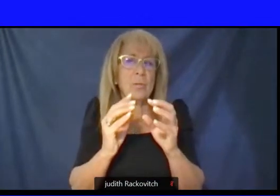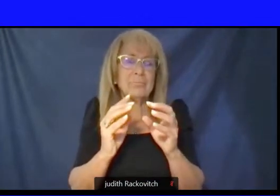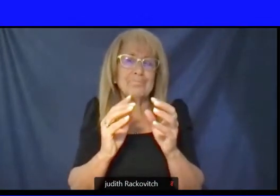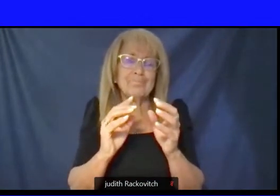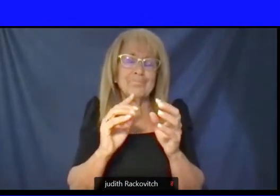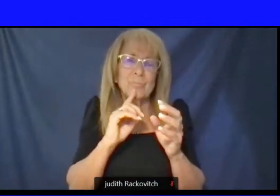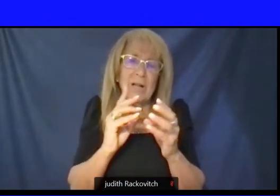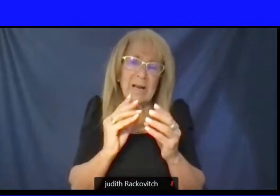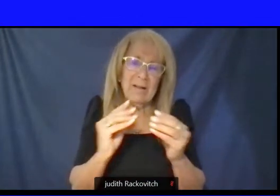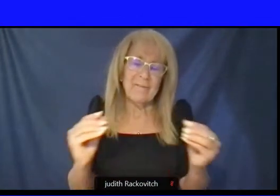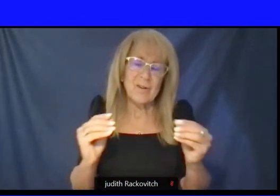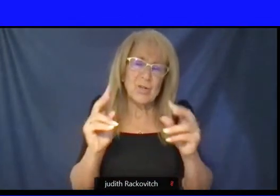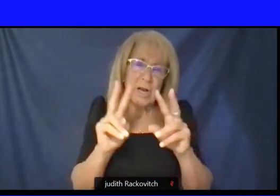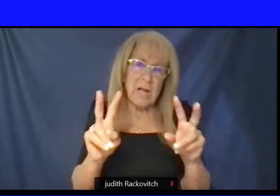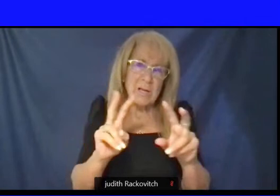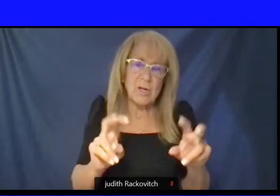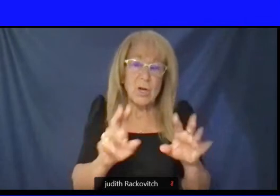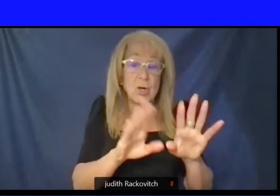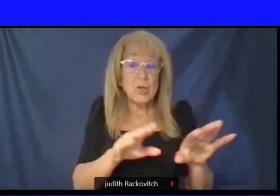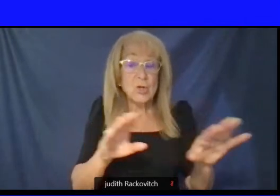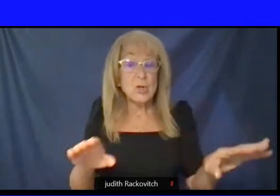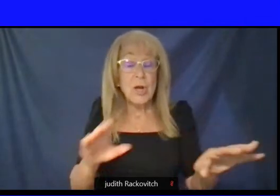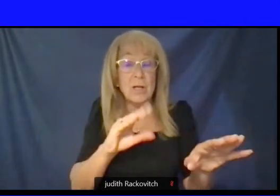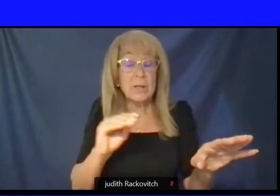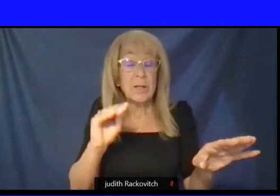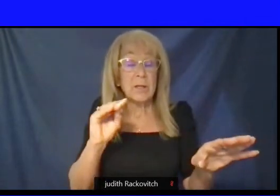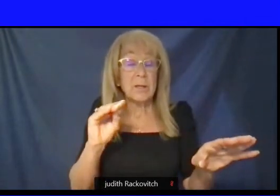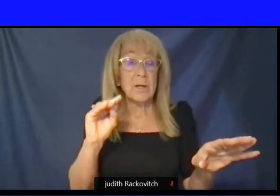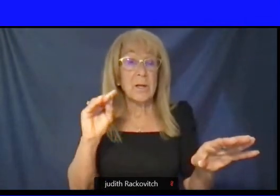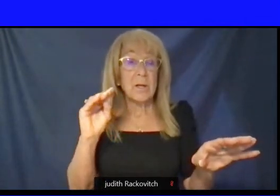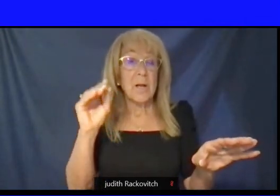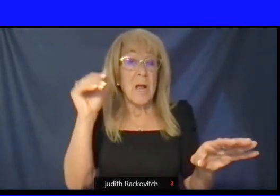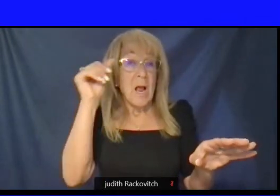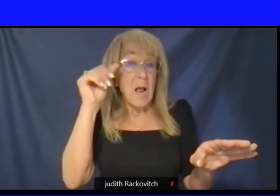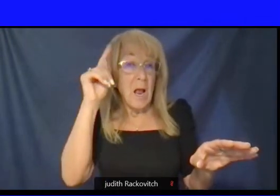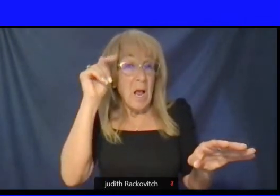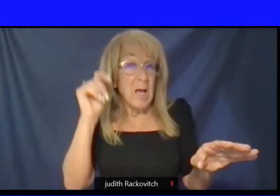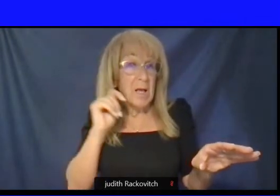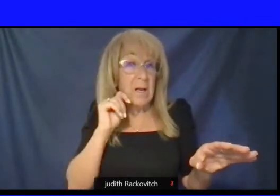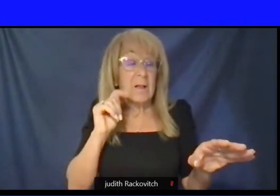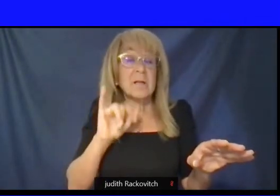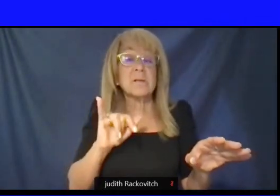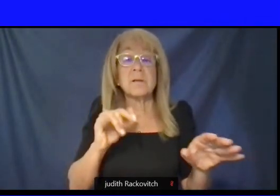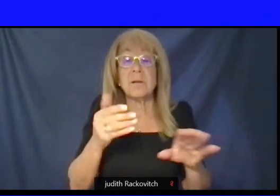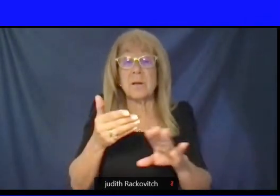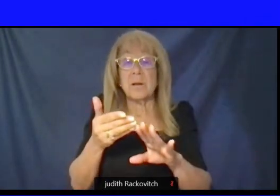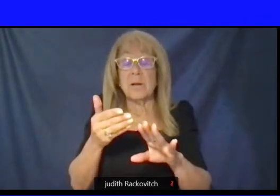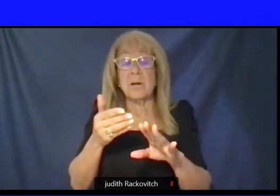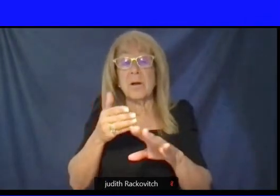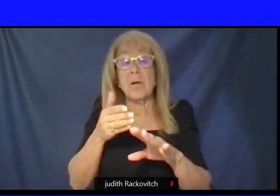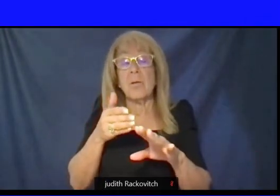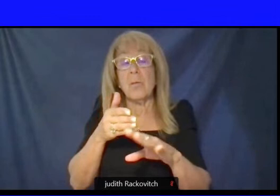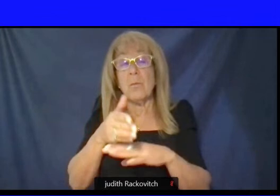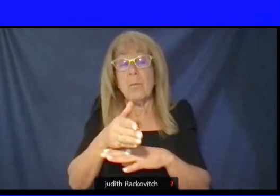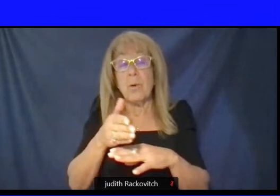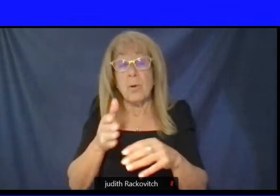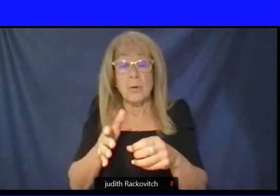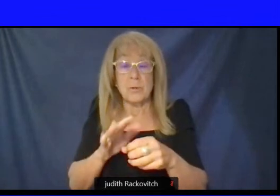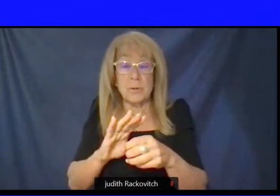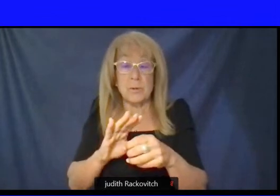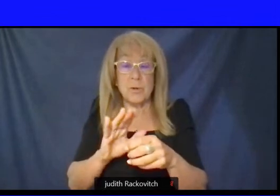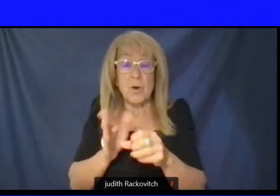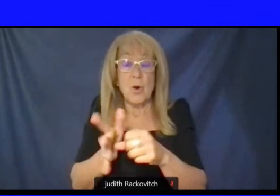County, Woodhull, Gouverneur, and Elmhurst. And we're in the process of onboarding 5 mental health service corps